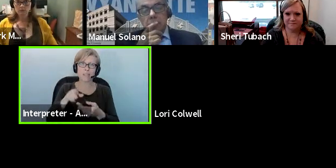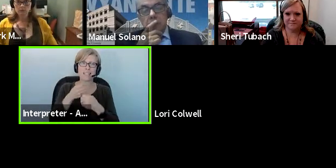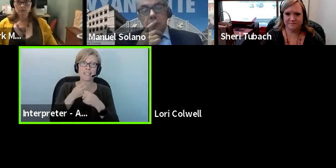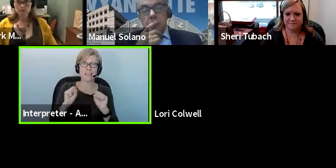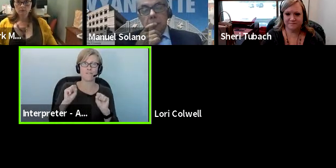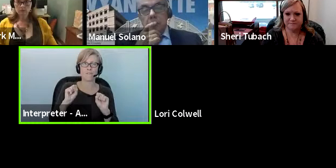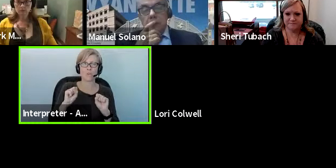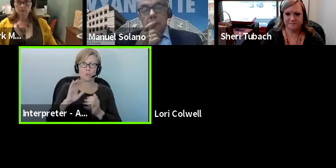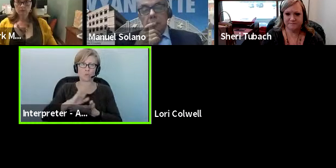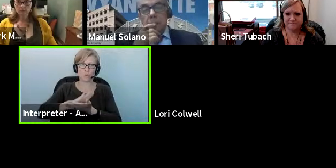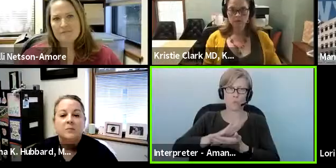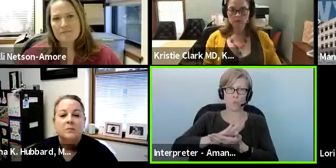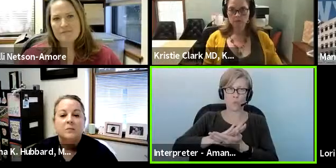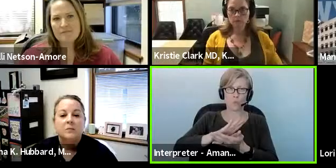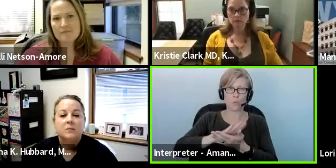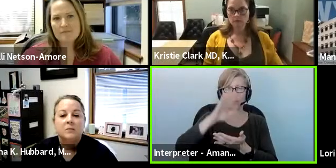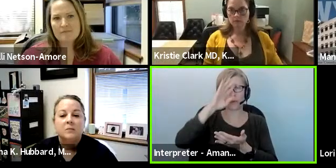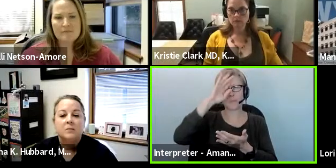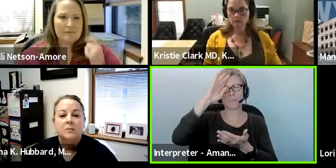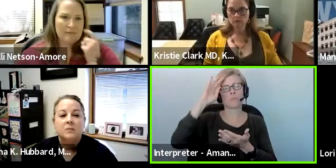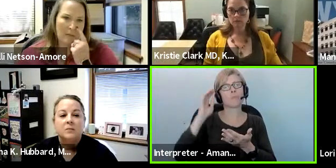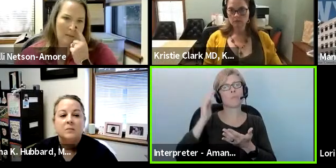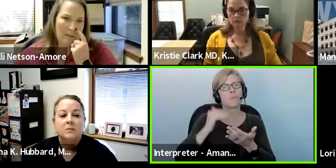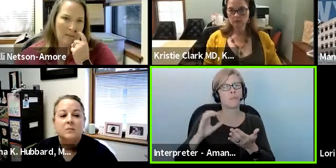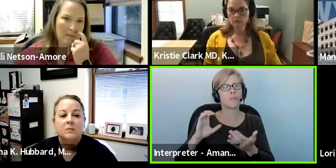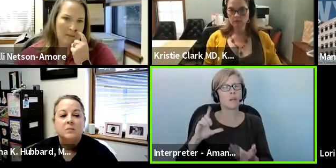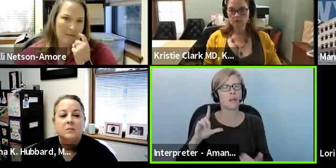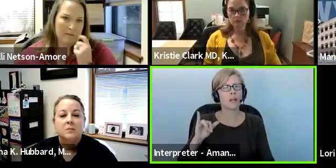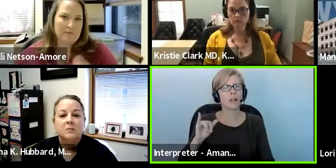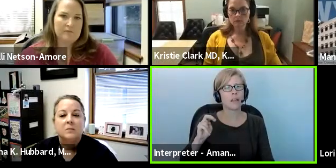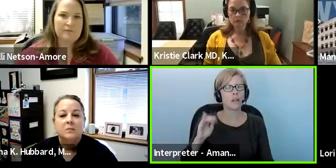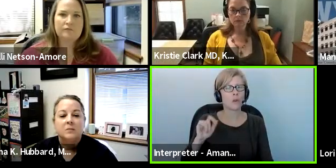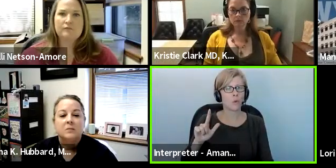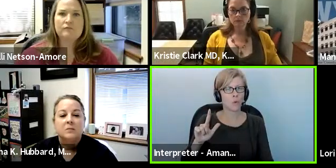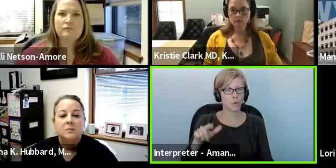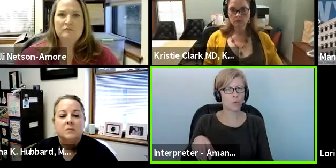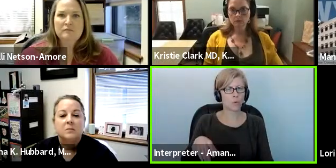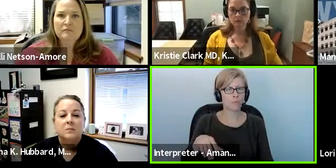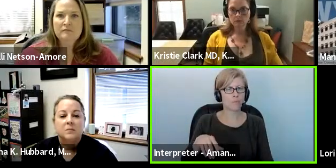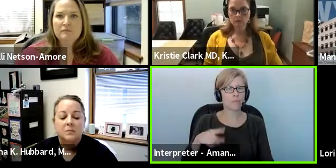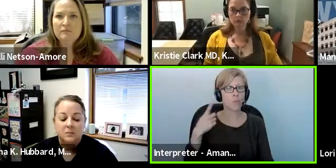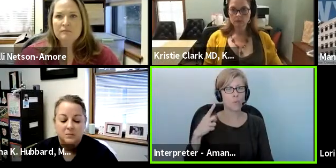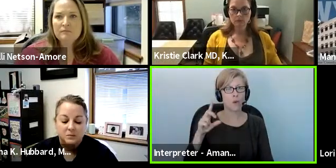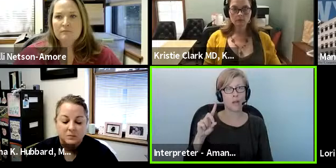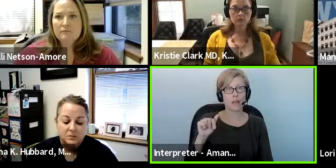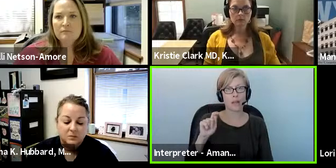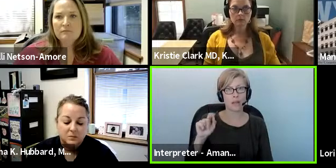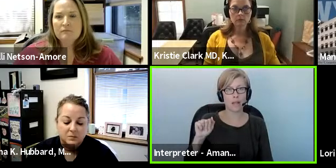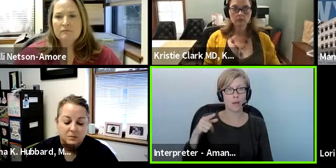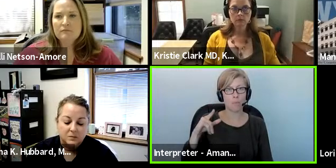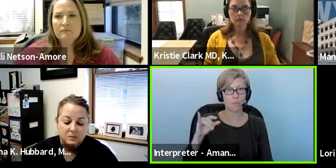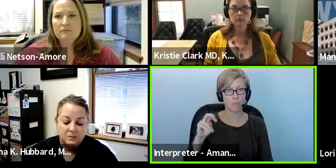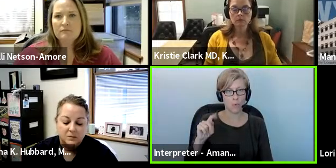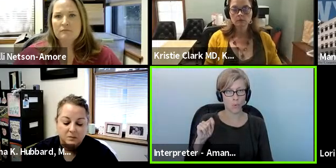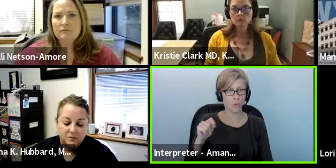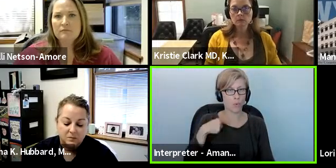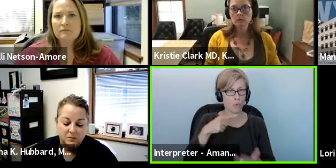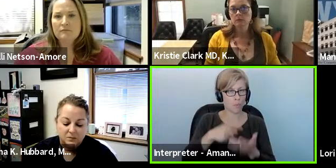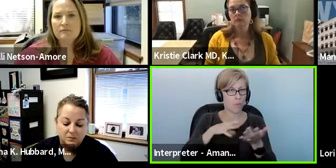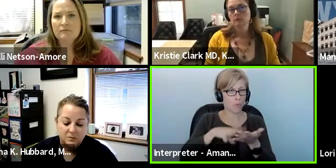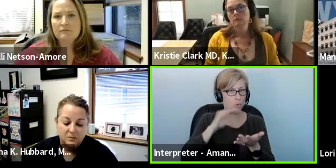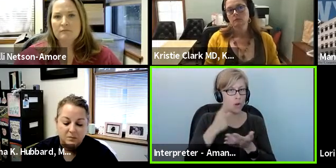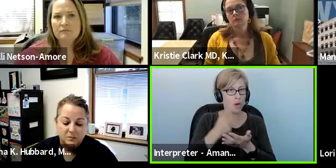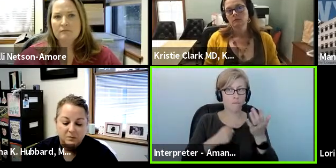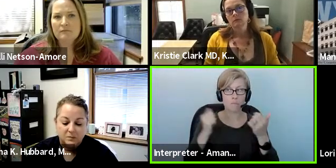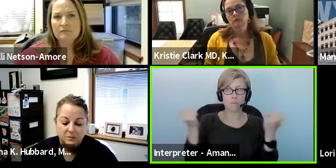but from a clinical perspective, one data point that I'm learning and would want everyone here to be aware